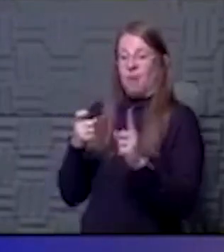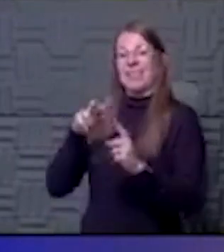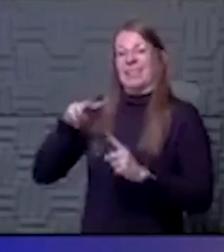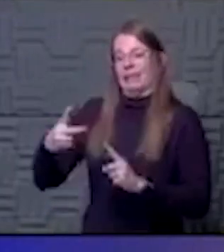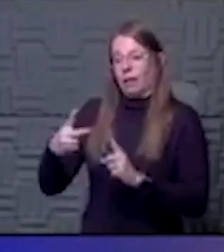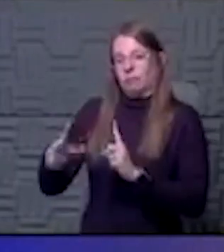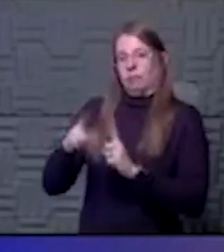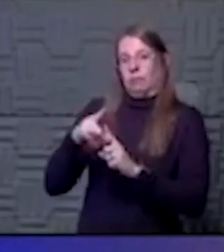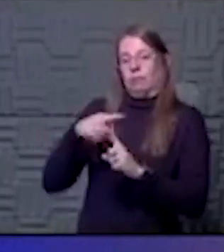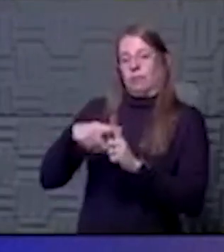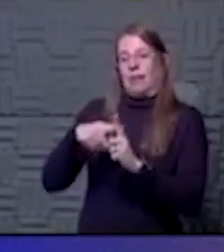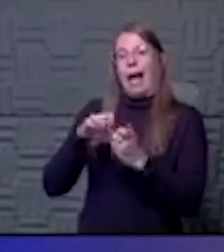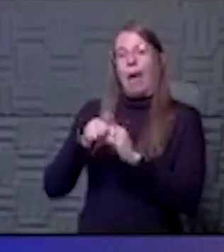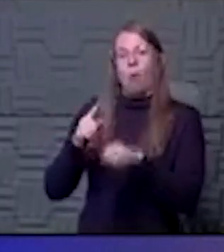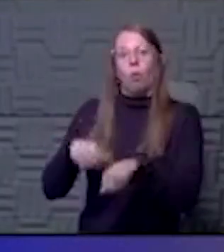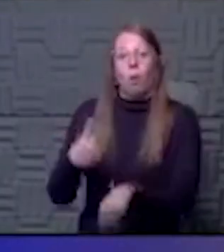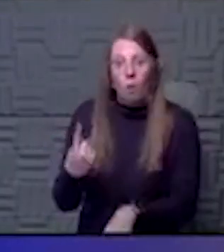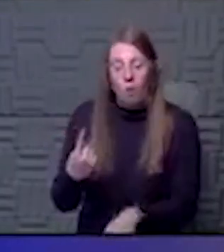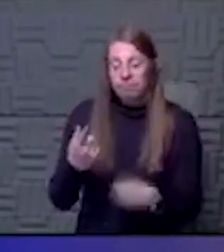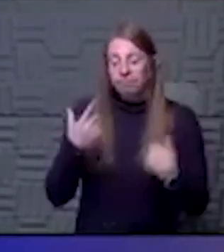how long? Phil had mentioned